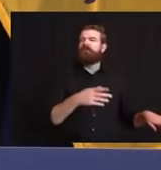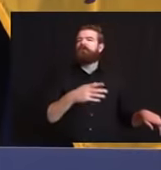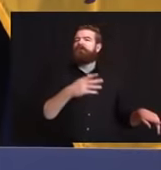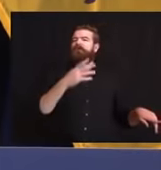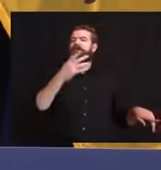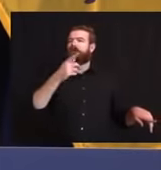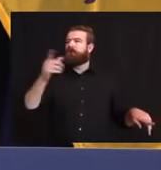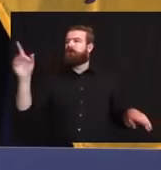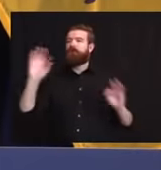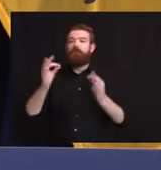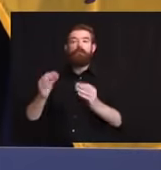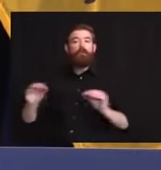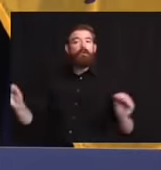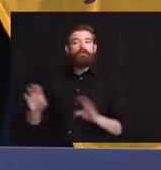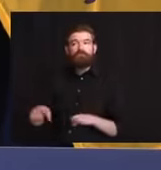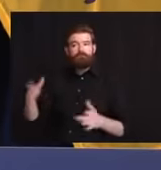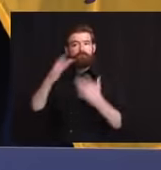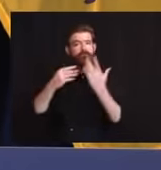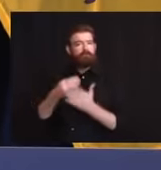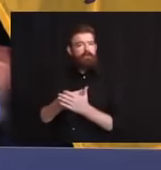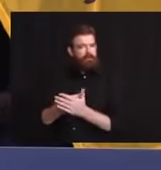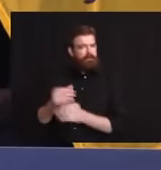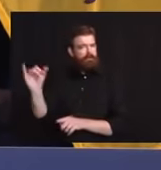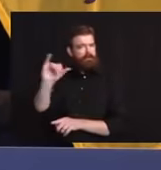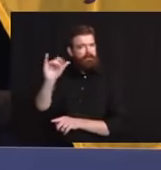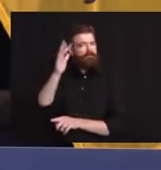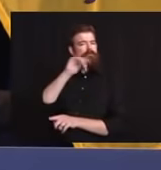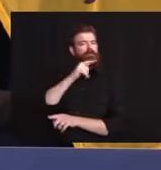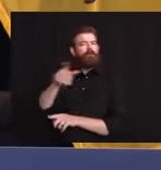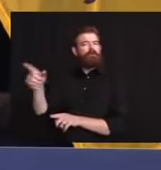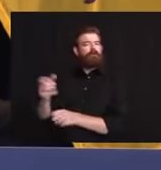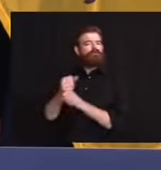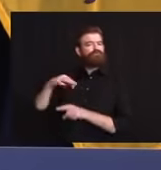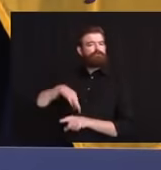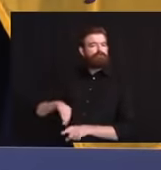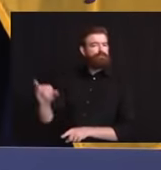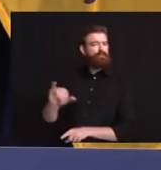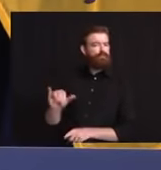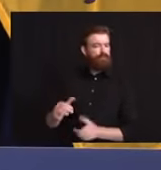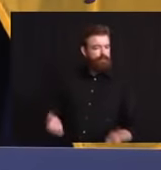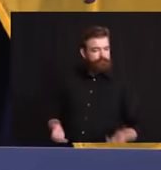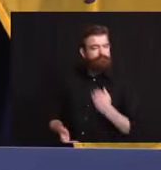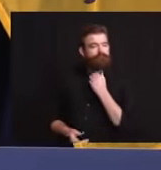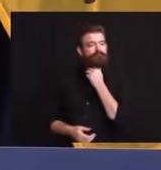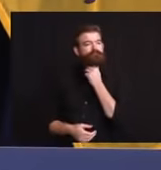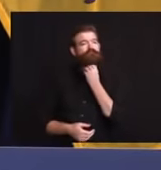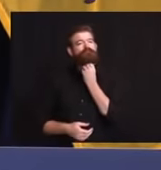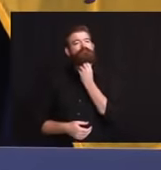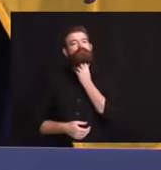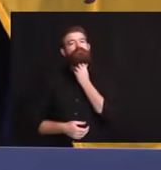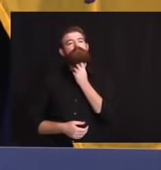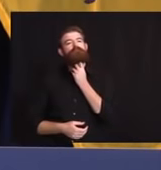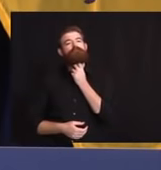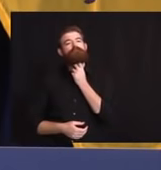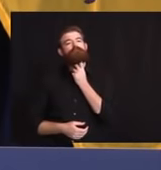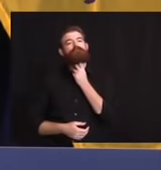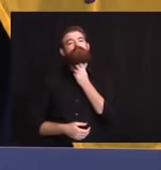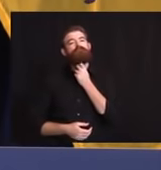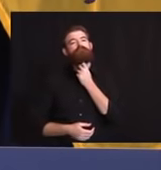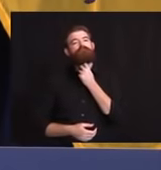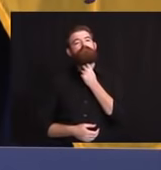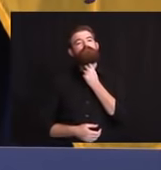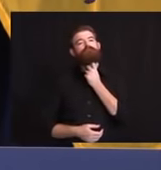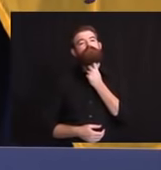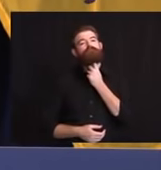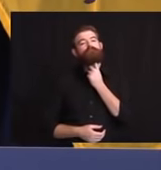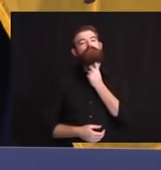is this a good sign? And I would just say, as the I've got experts on either side of me. The system is working for the